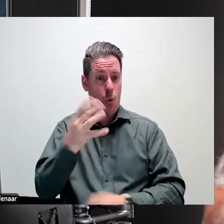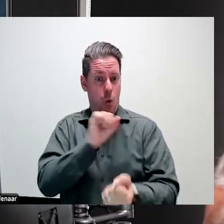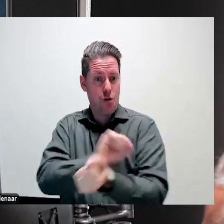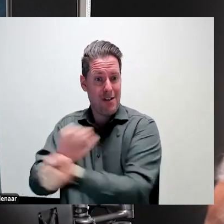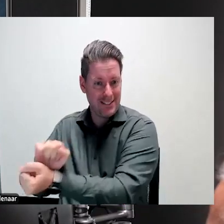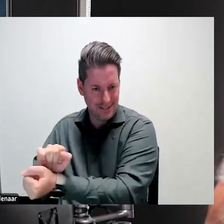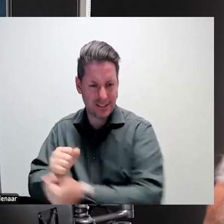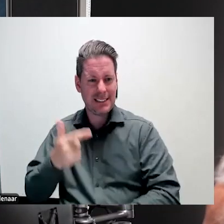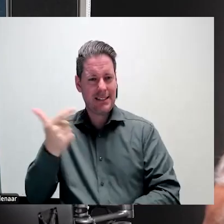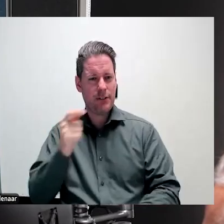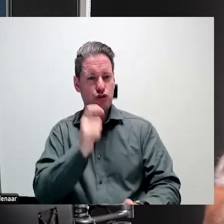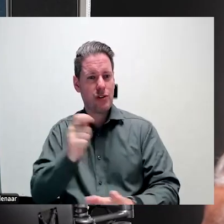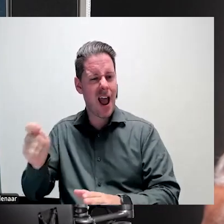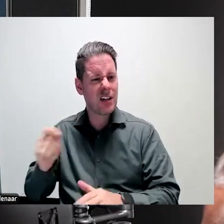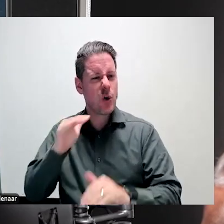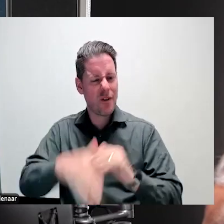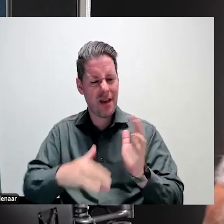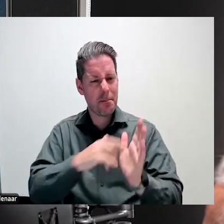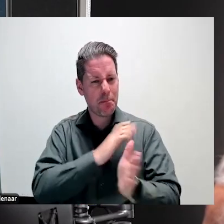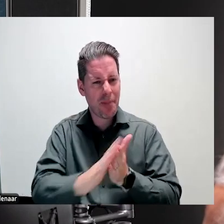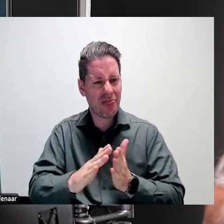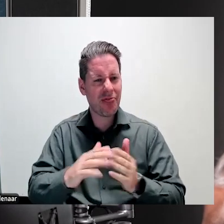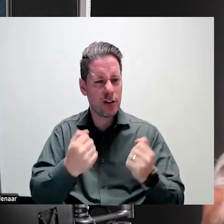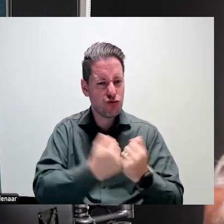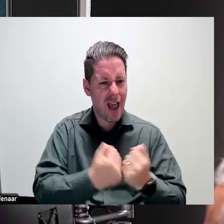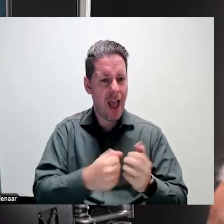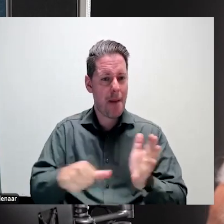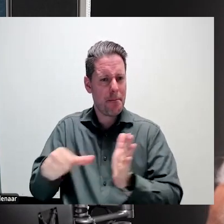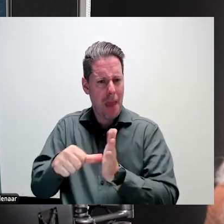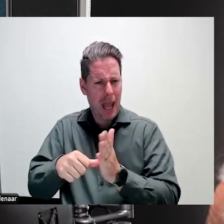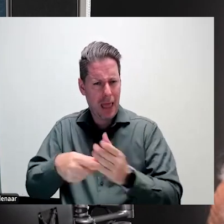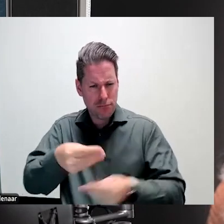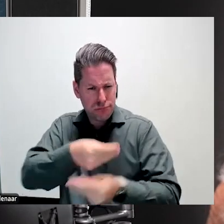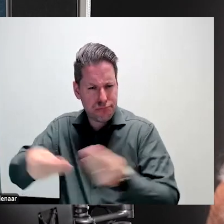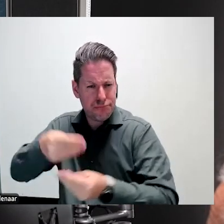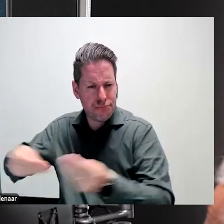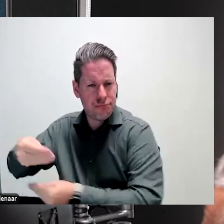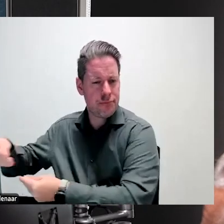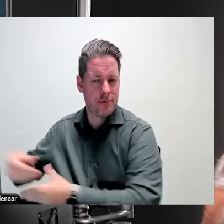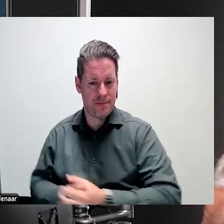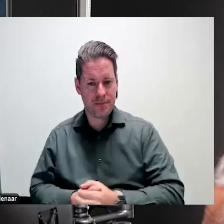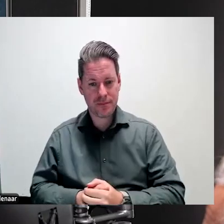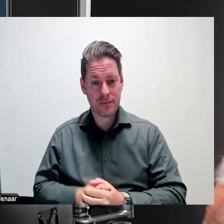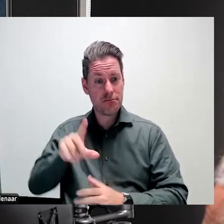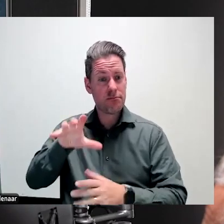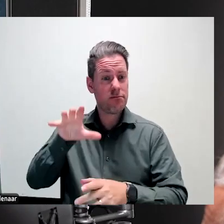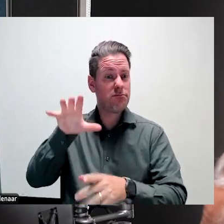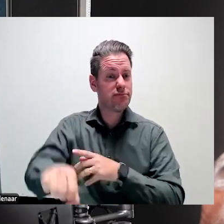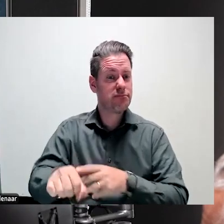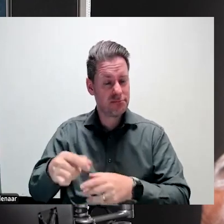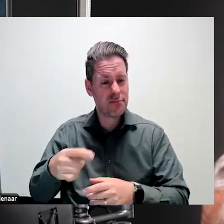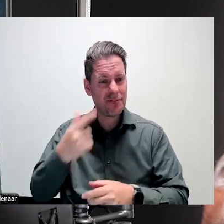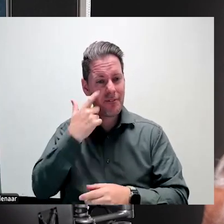17 charges involving methamphetamine supply and money laundering. On November 20, officers seized